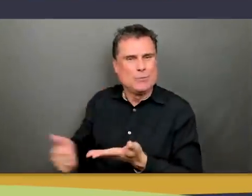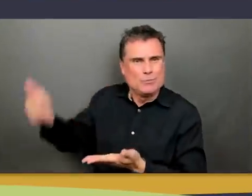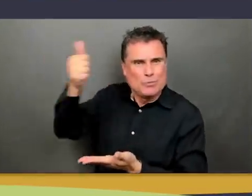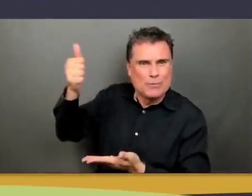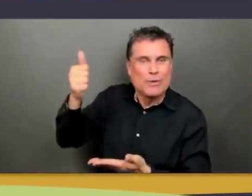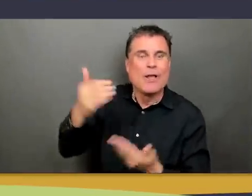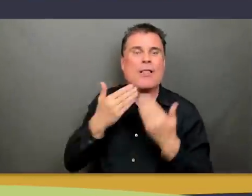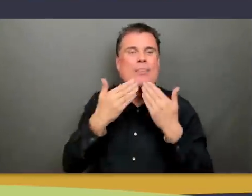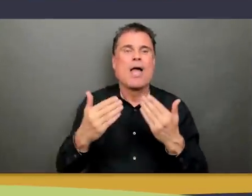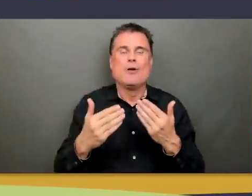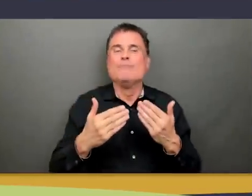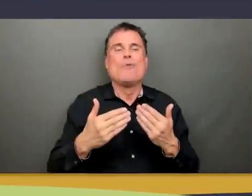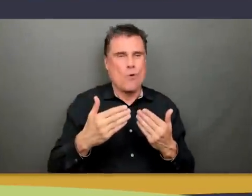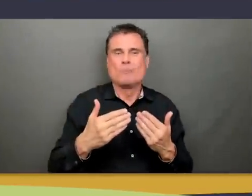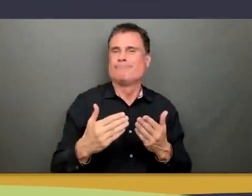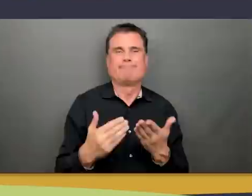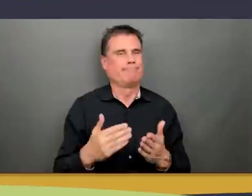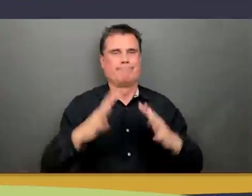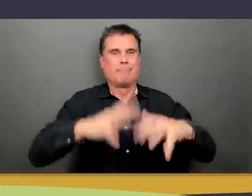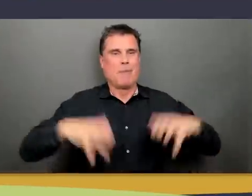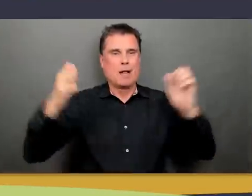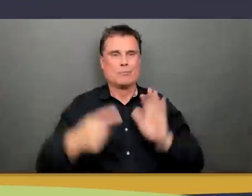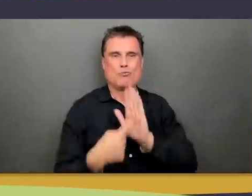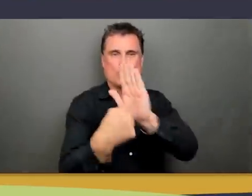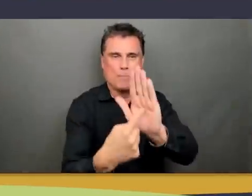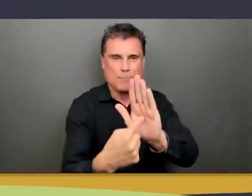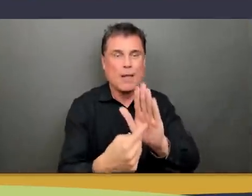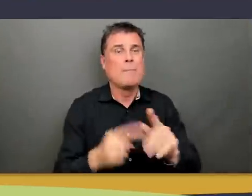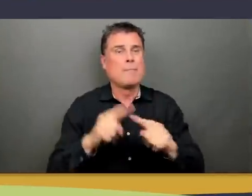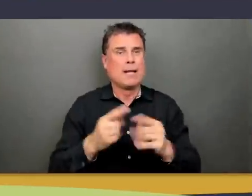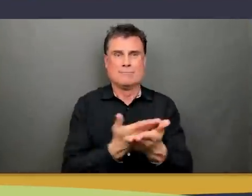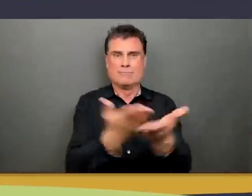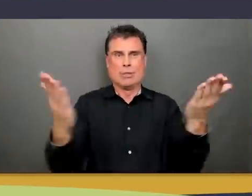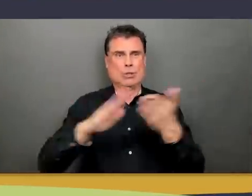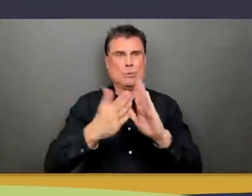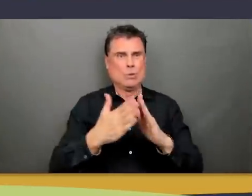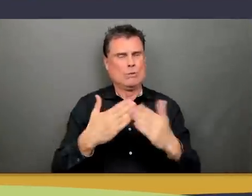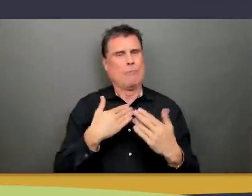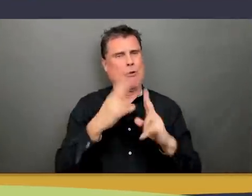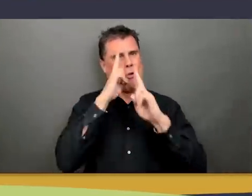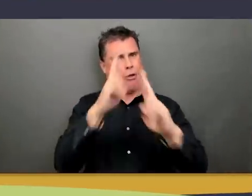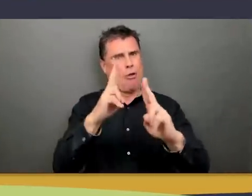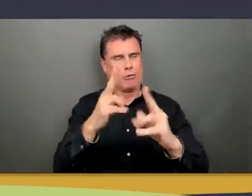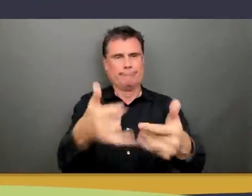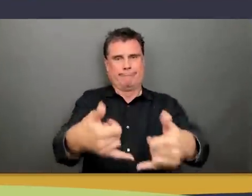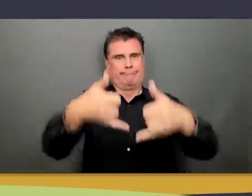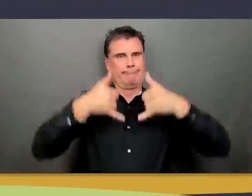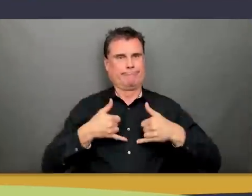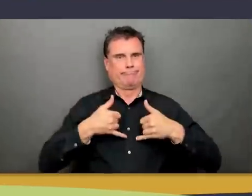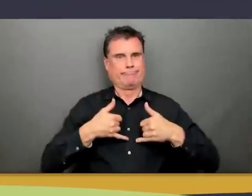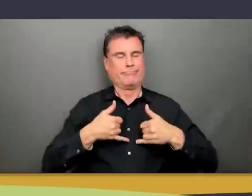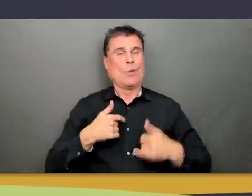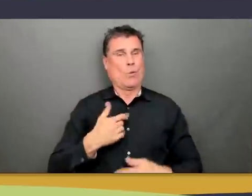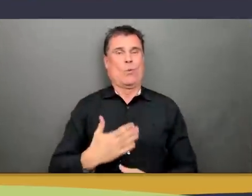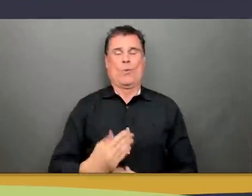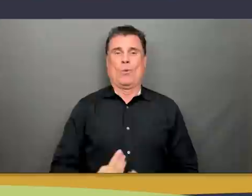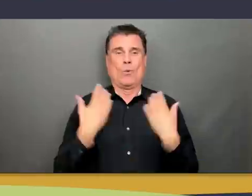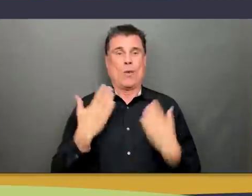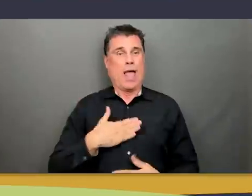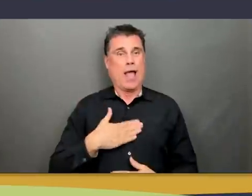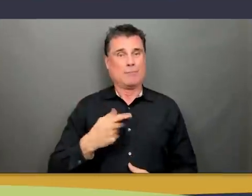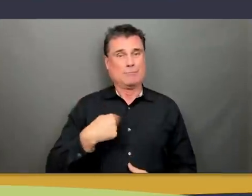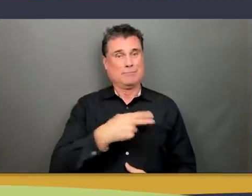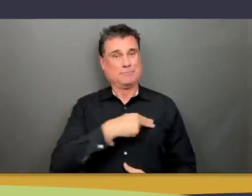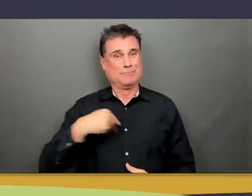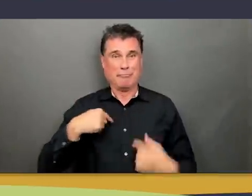the community for honoring me this award. I'm super happy to be the emerging leader. And I have to say that I cannot